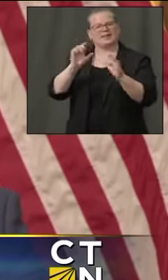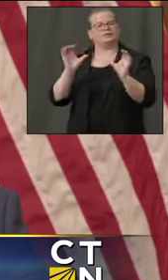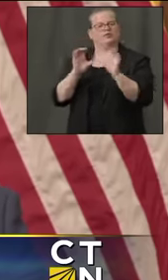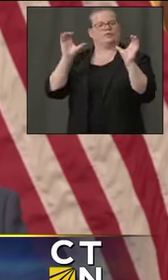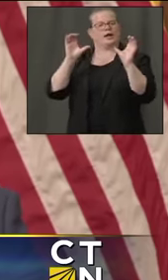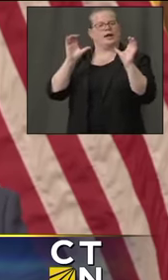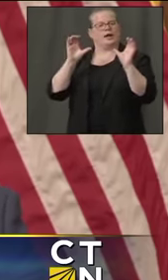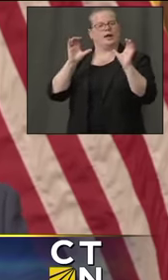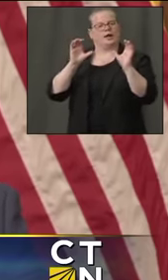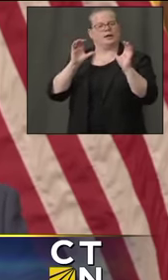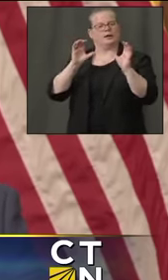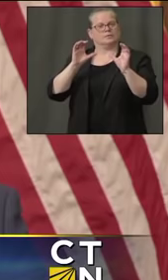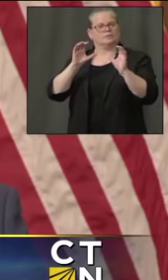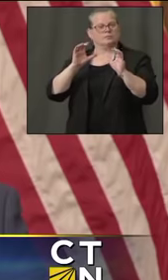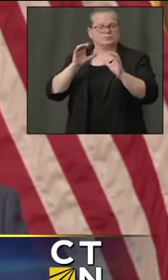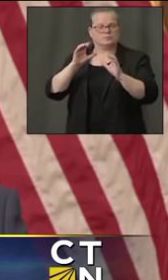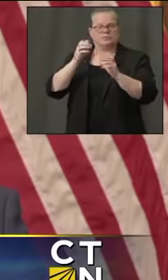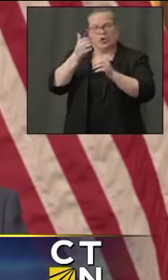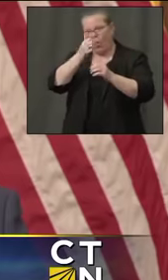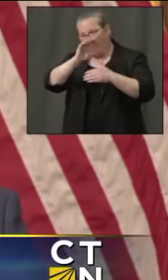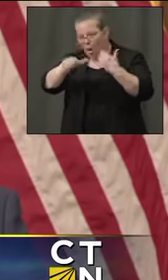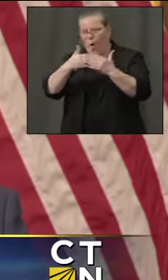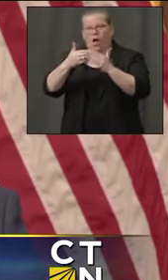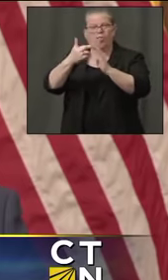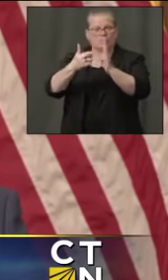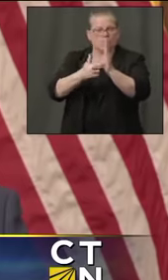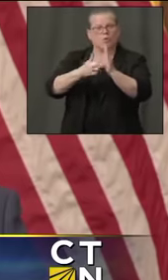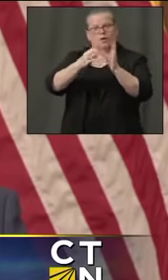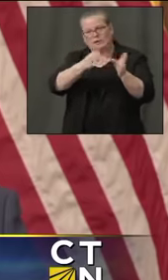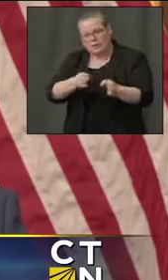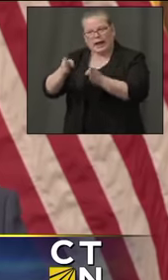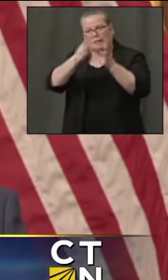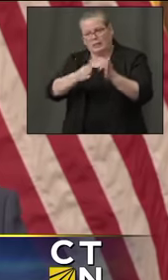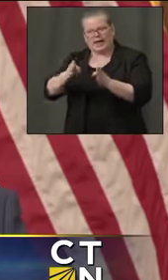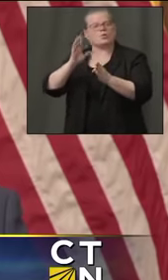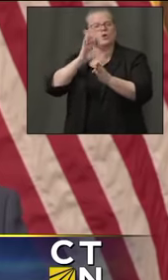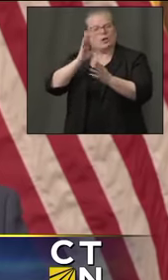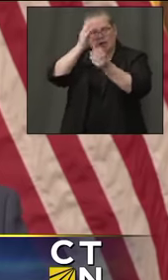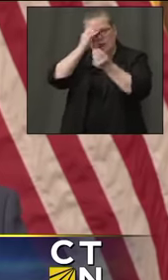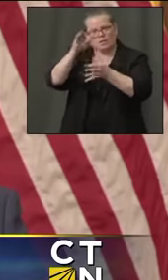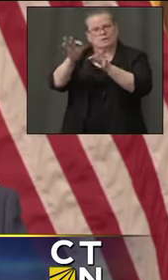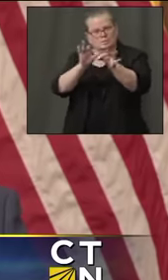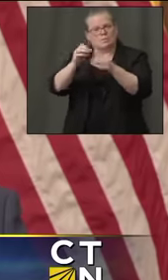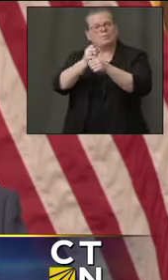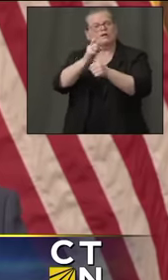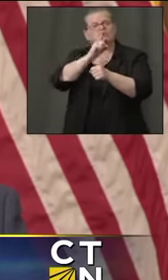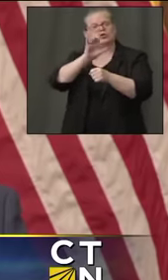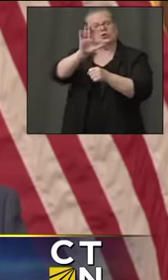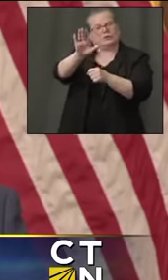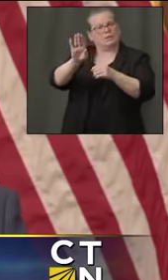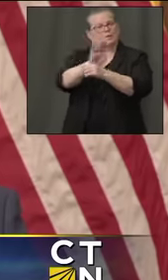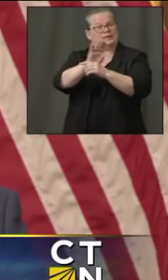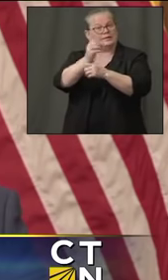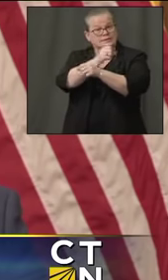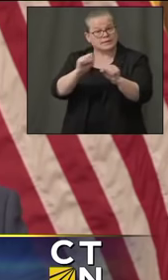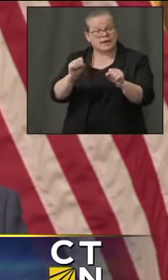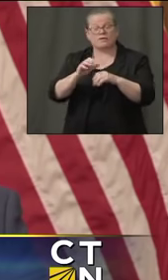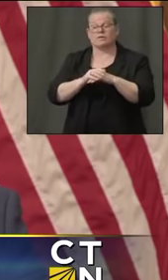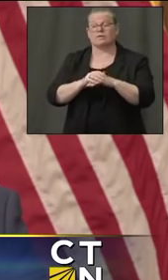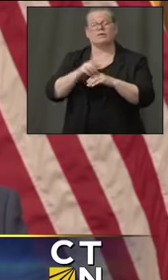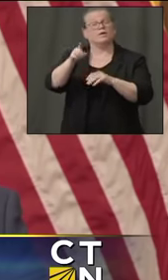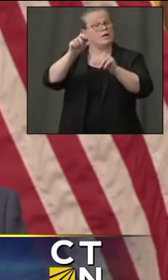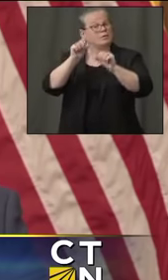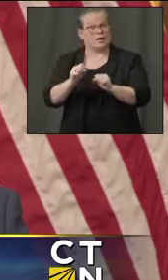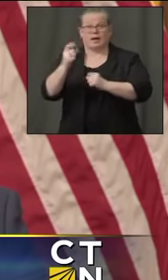to certify that their entity and their business was safe. We also have the ability for them to provide questions through that